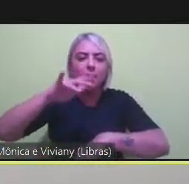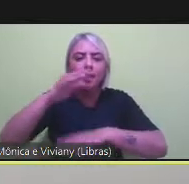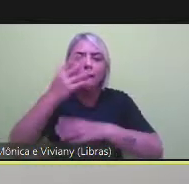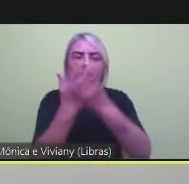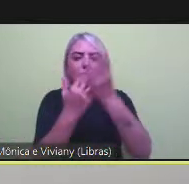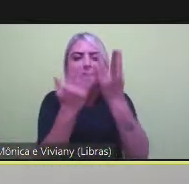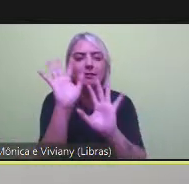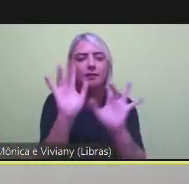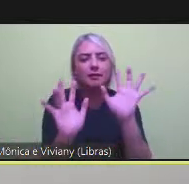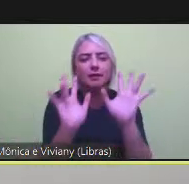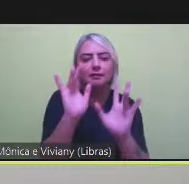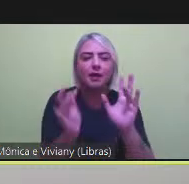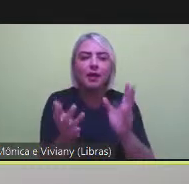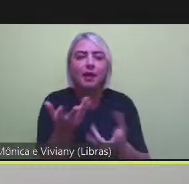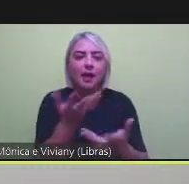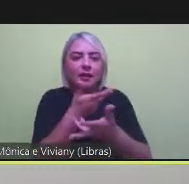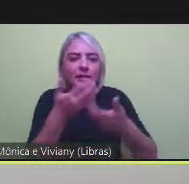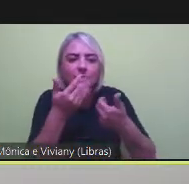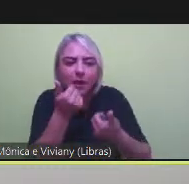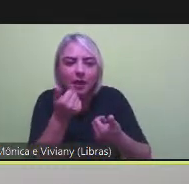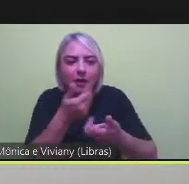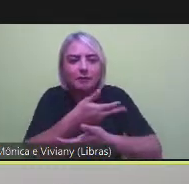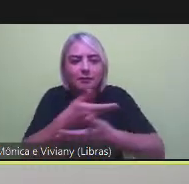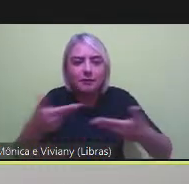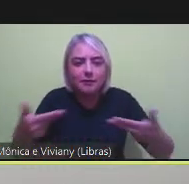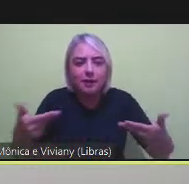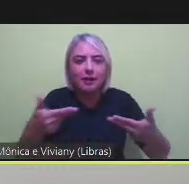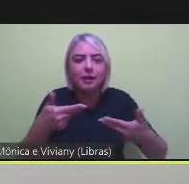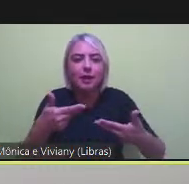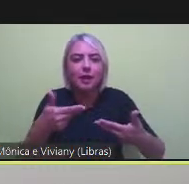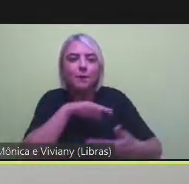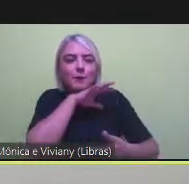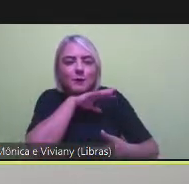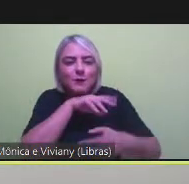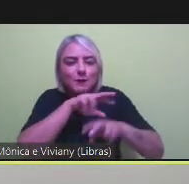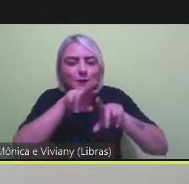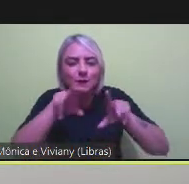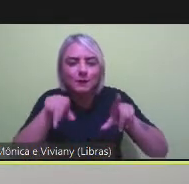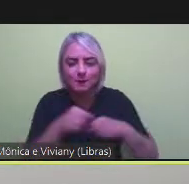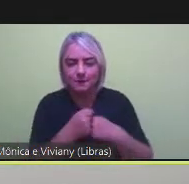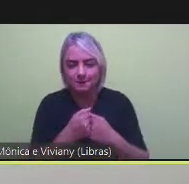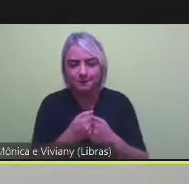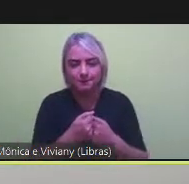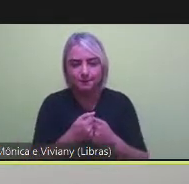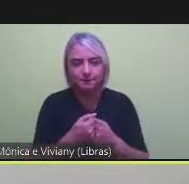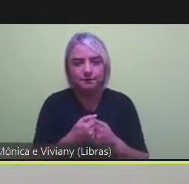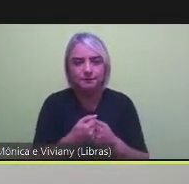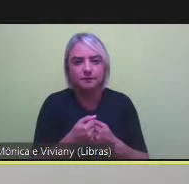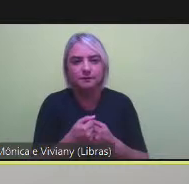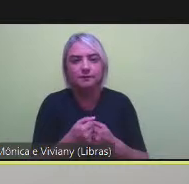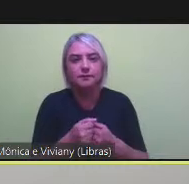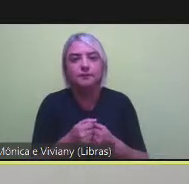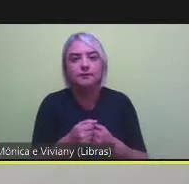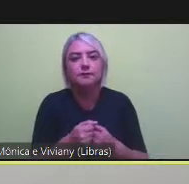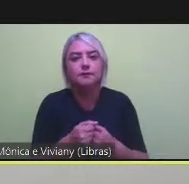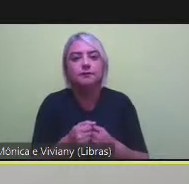these puppets of food, legumes, a kit that is